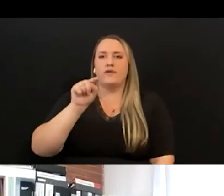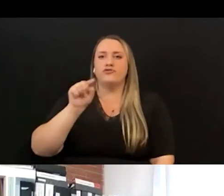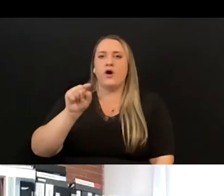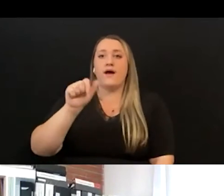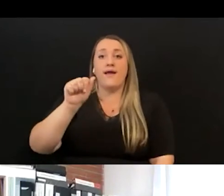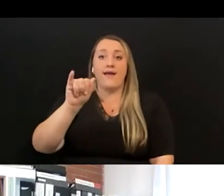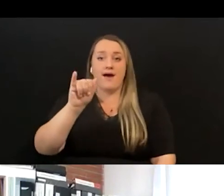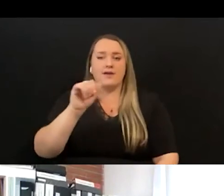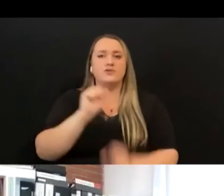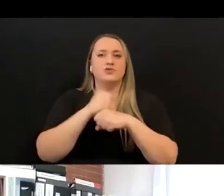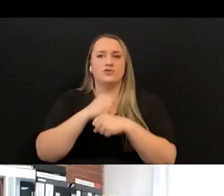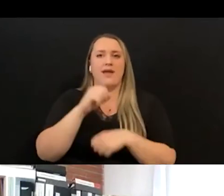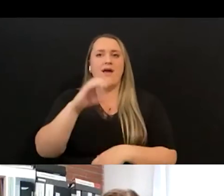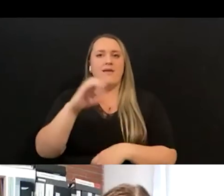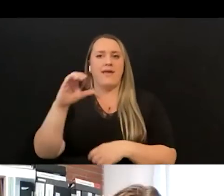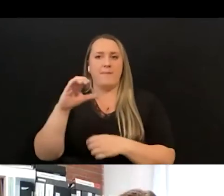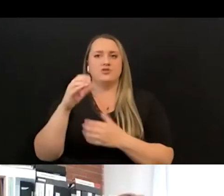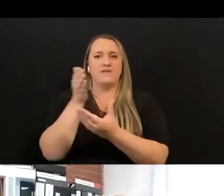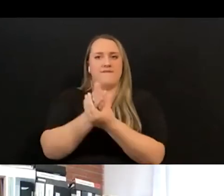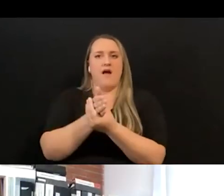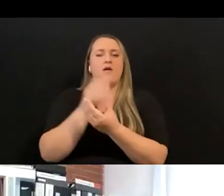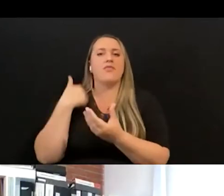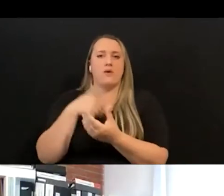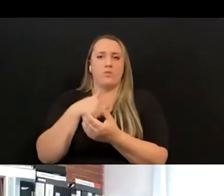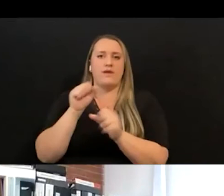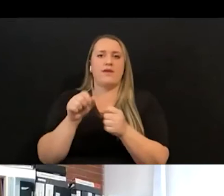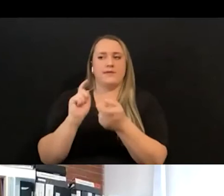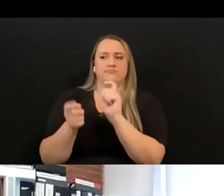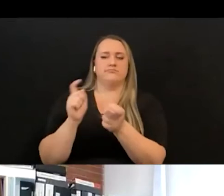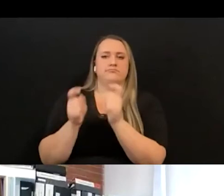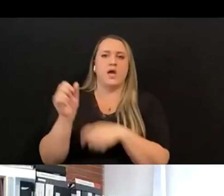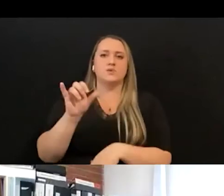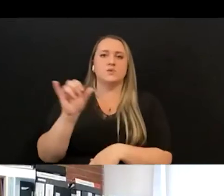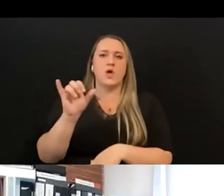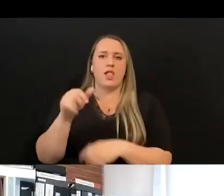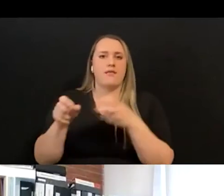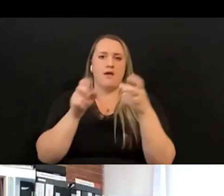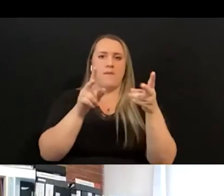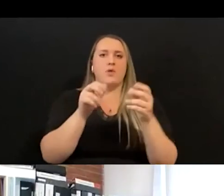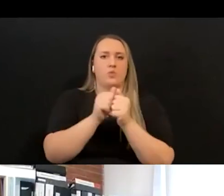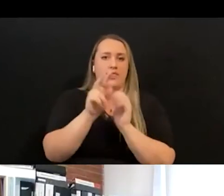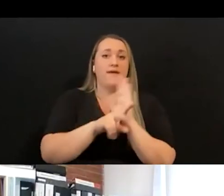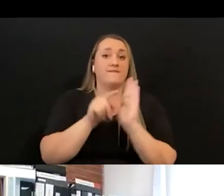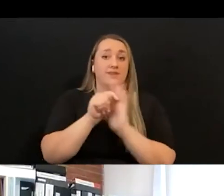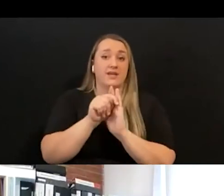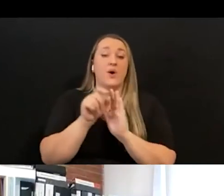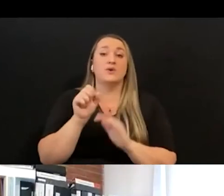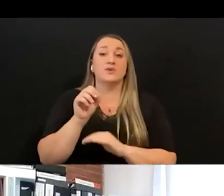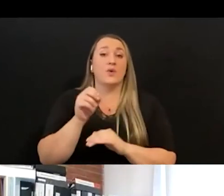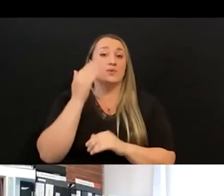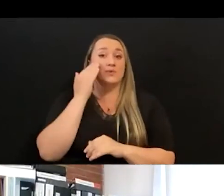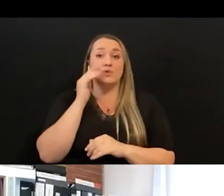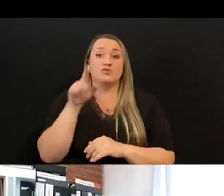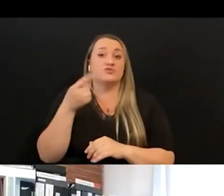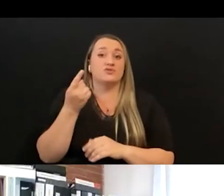a caption file that we can then like edit as well and upload that with our videos. So these are just things